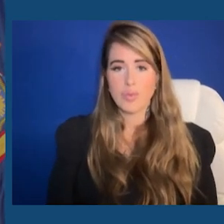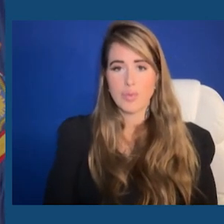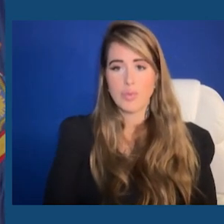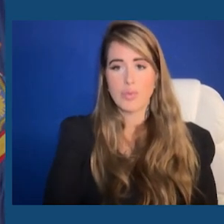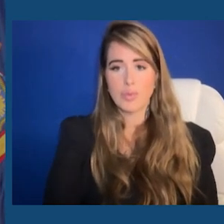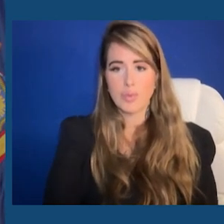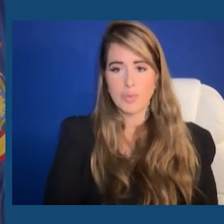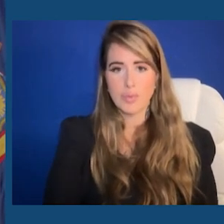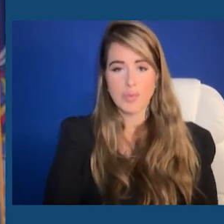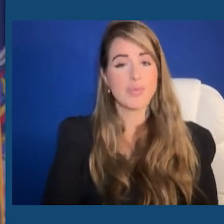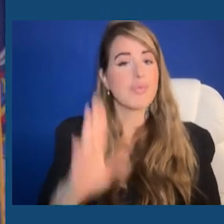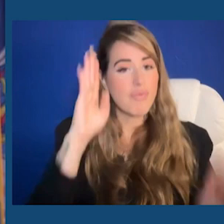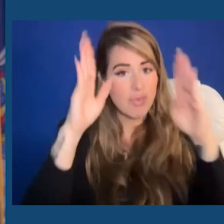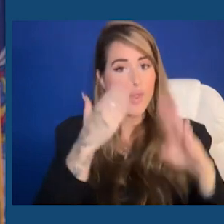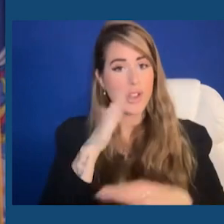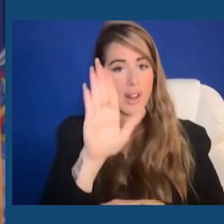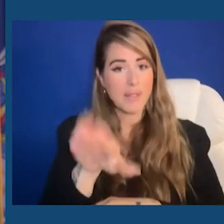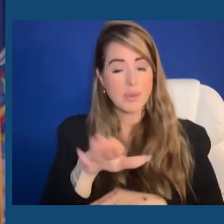Good afternoon.